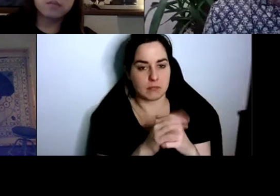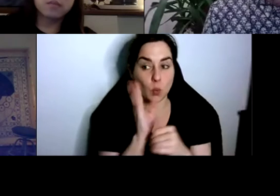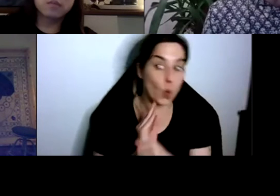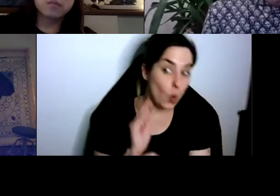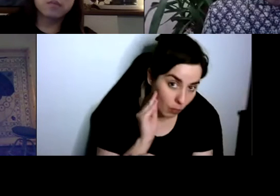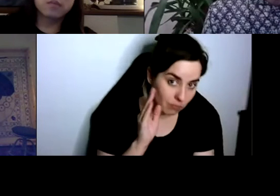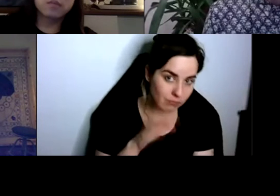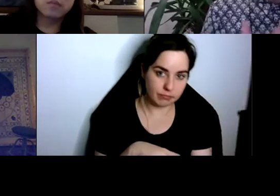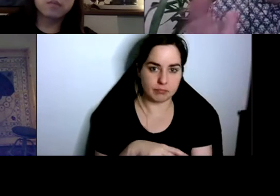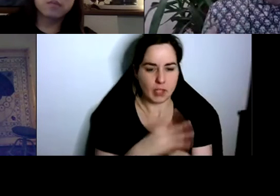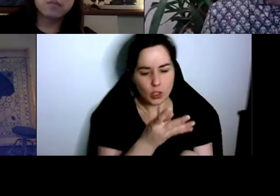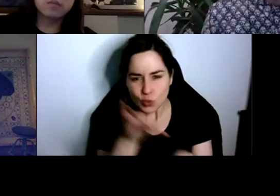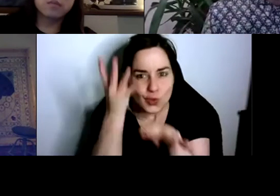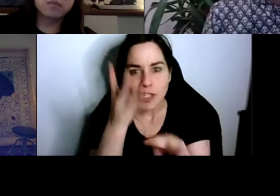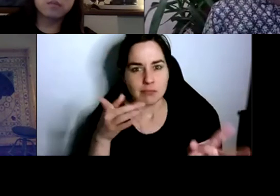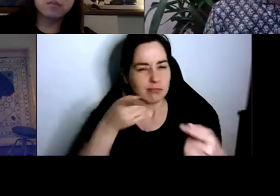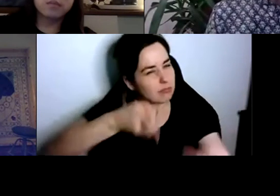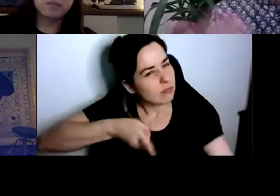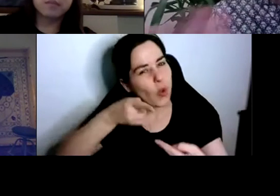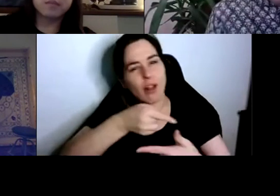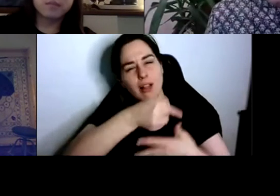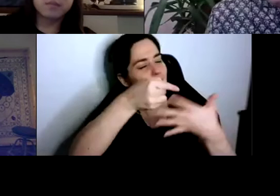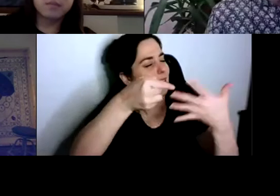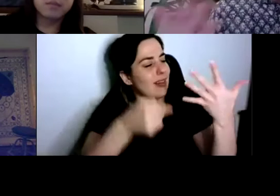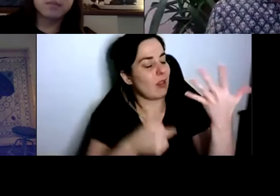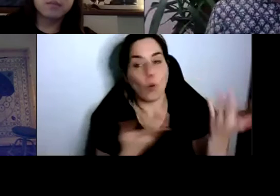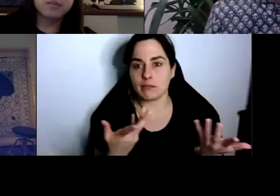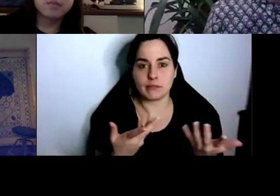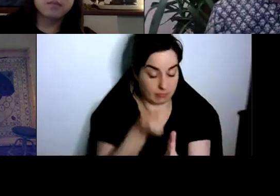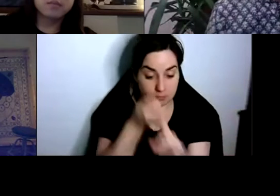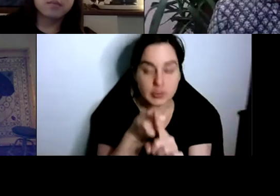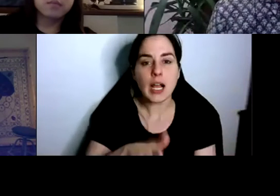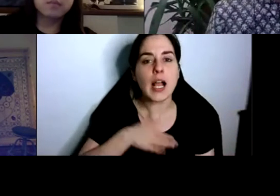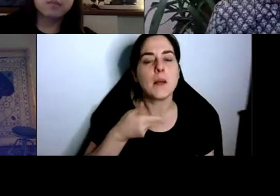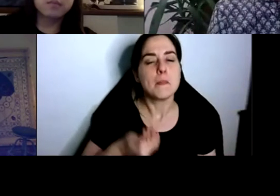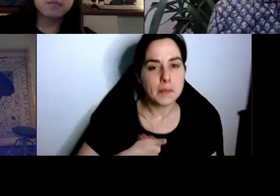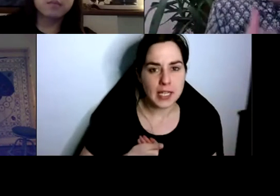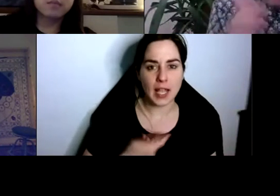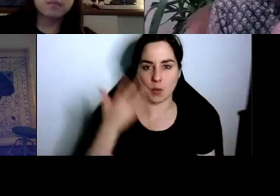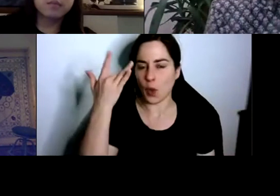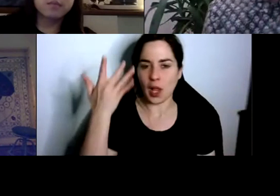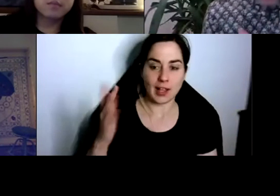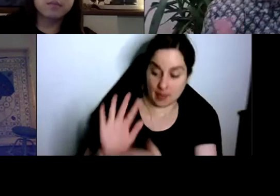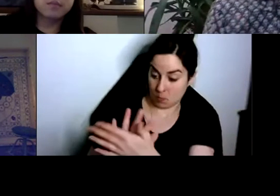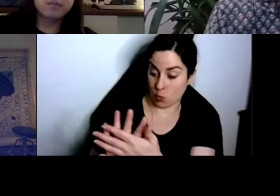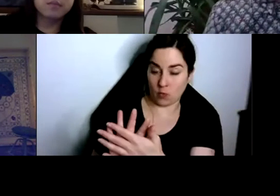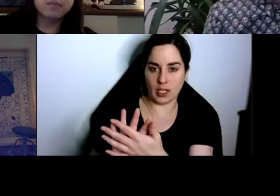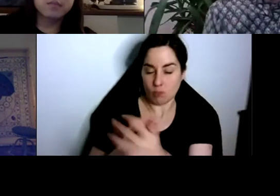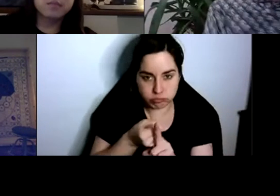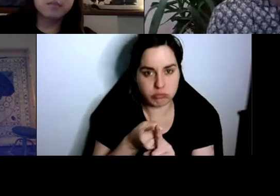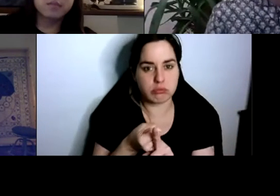connect to the stream, whatever it is, or they're upset because the film, was upsetting for them, like helping them find